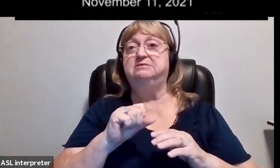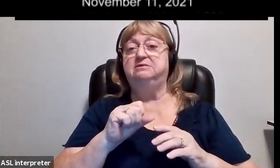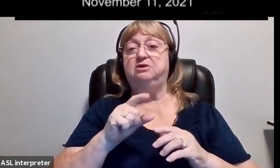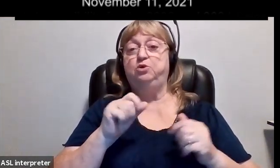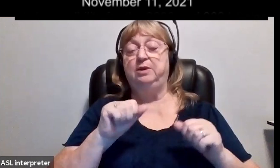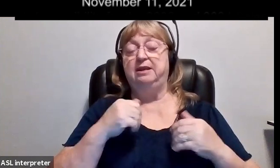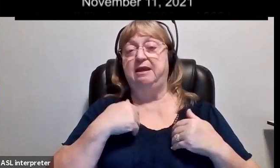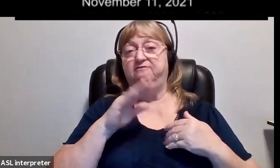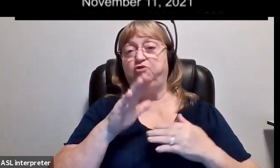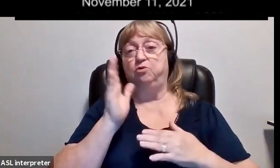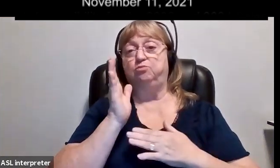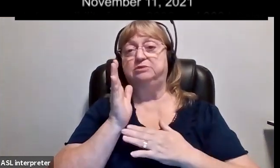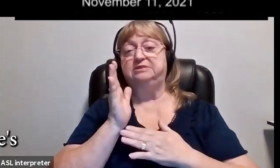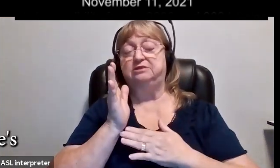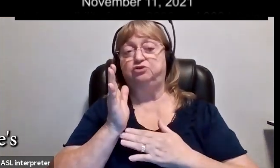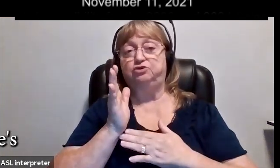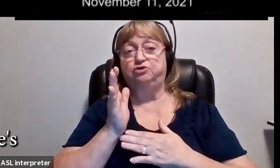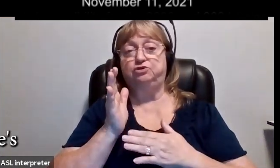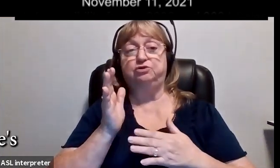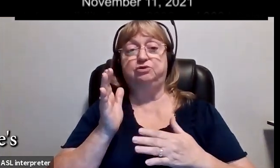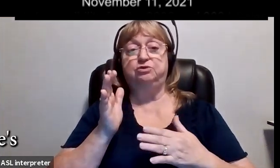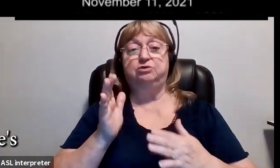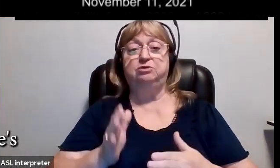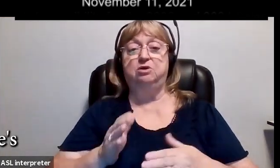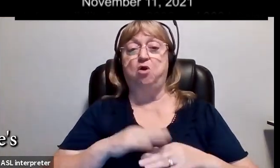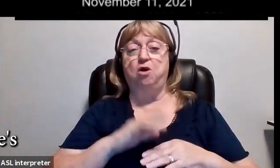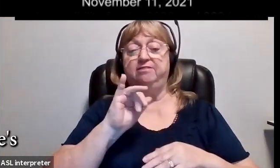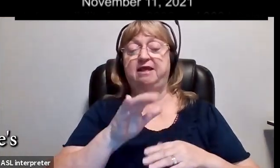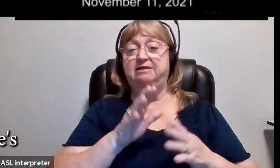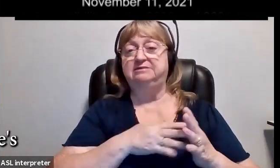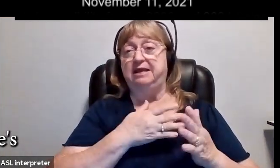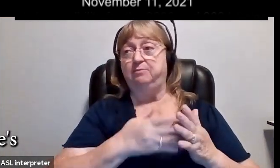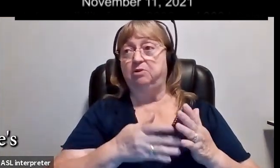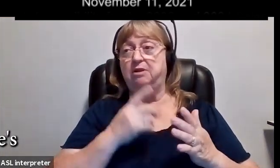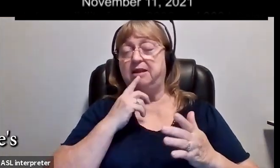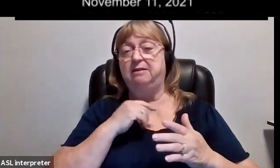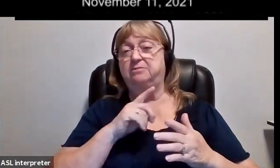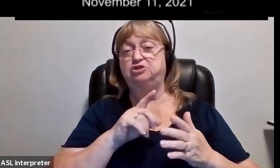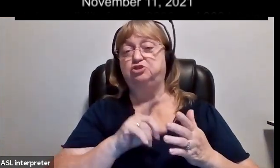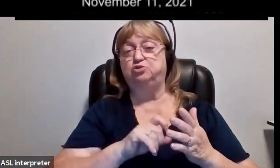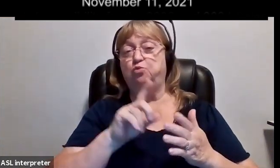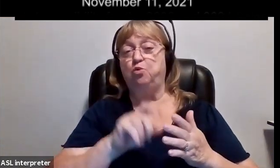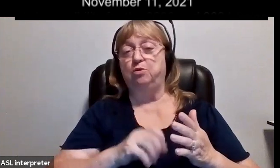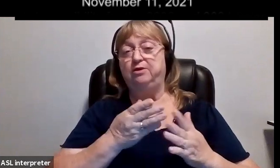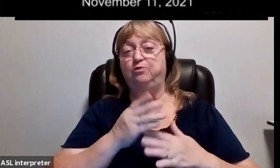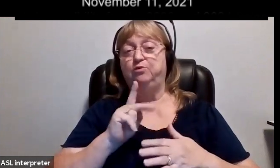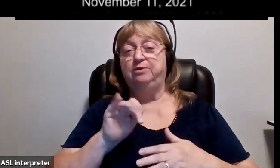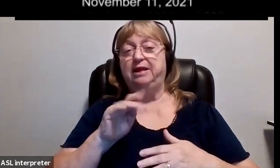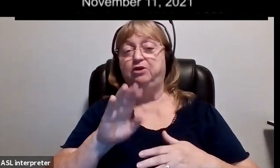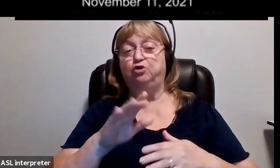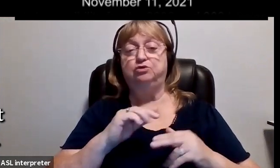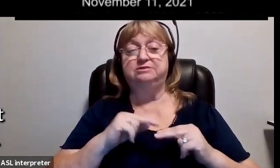your presenters on that table. I'm kind of scrolling through Kate's